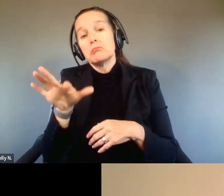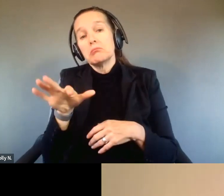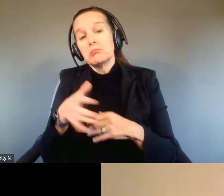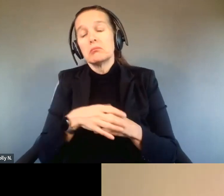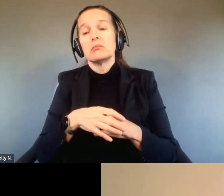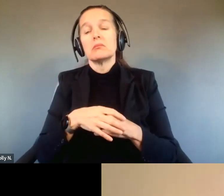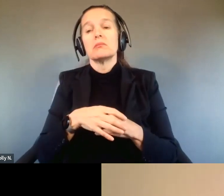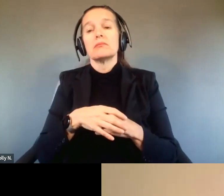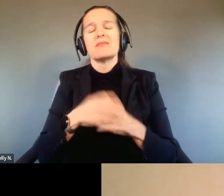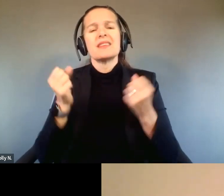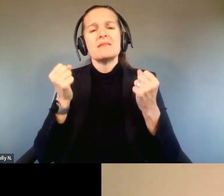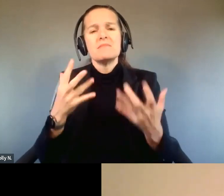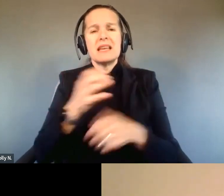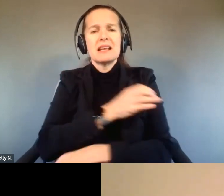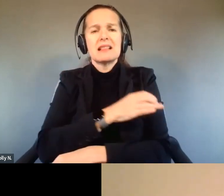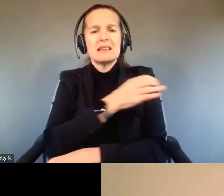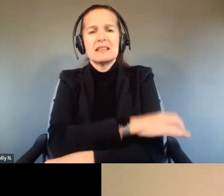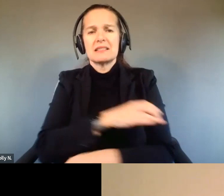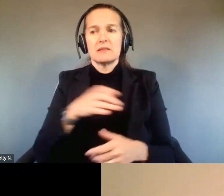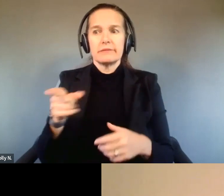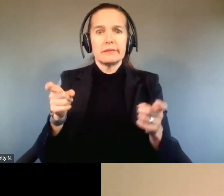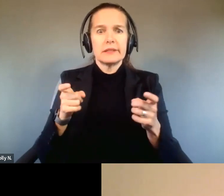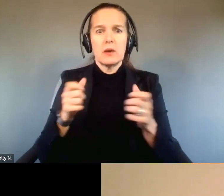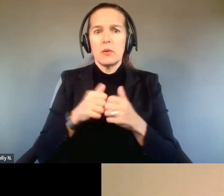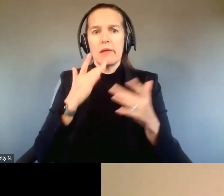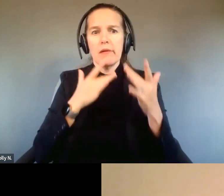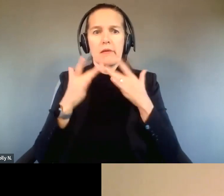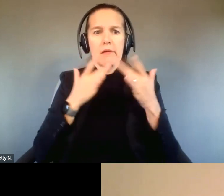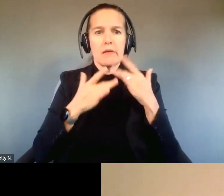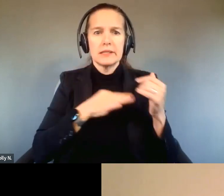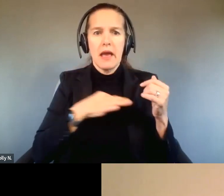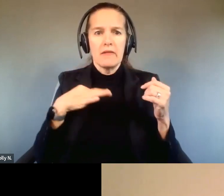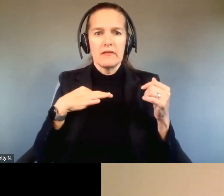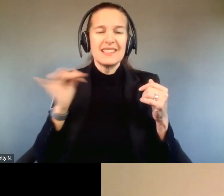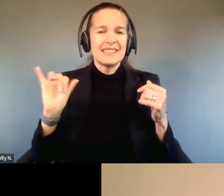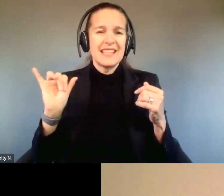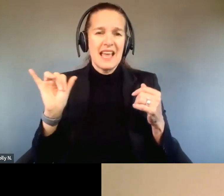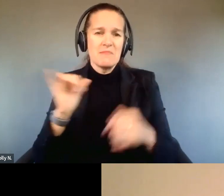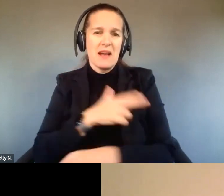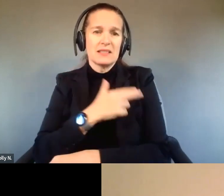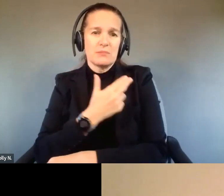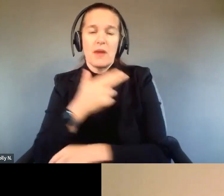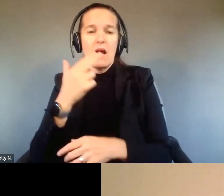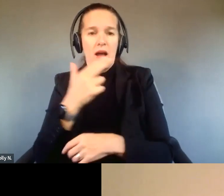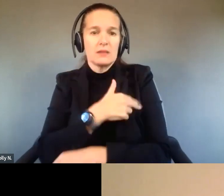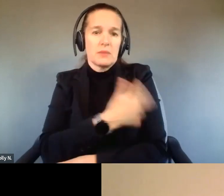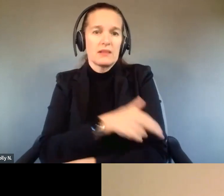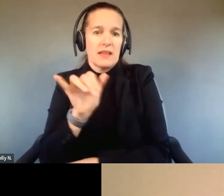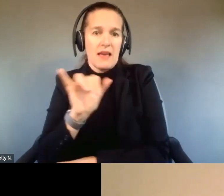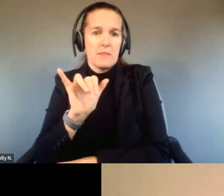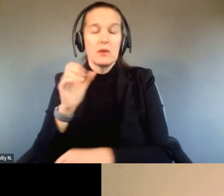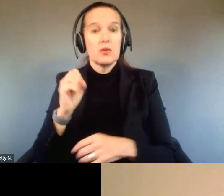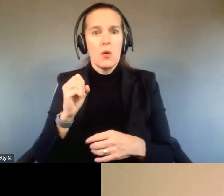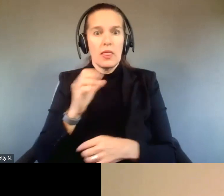you know, a lot of clinics are dealing with understaffing similar to the hospitals. There aren't as many